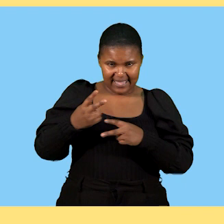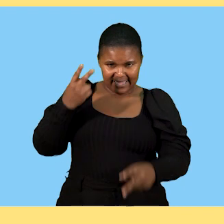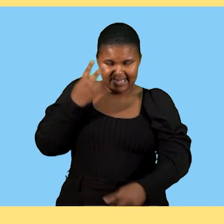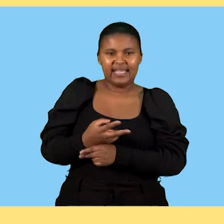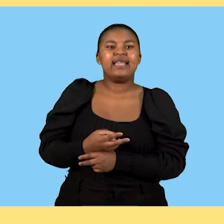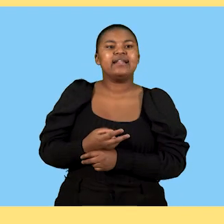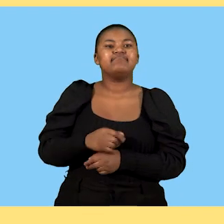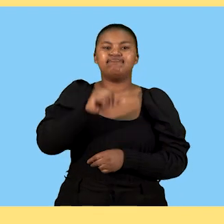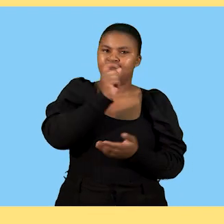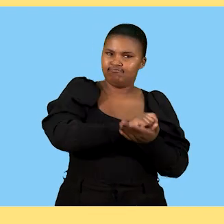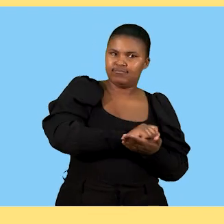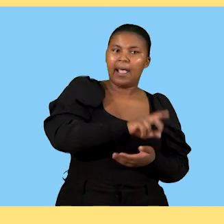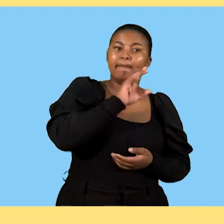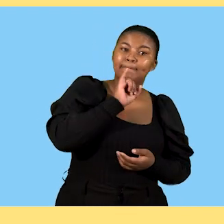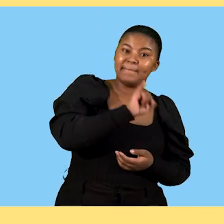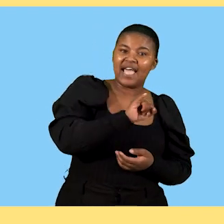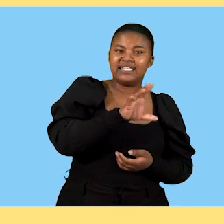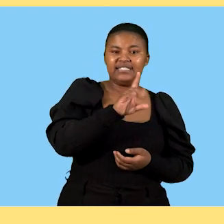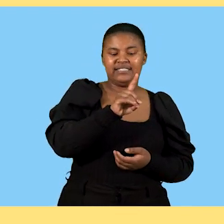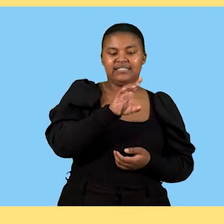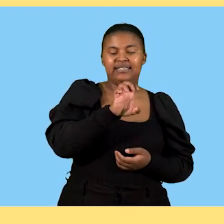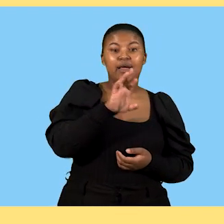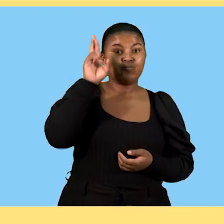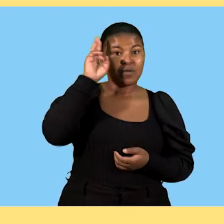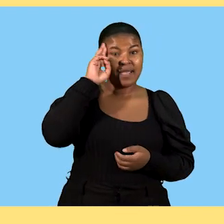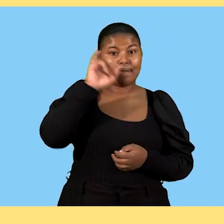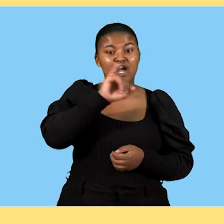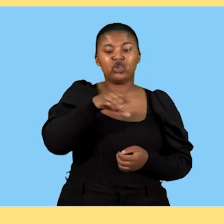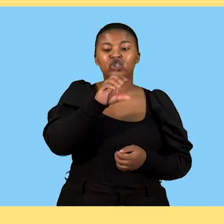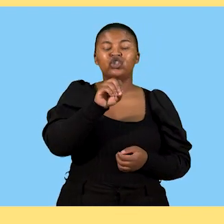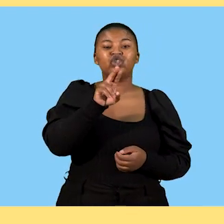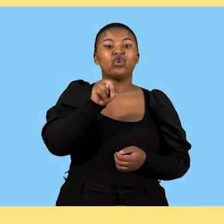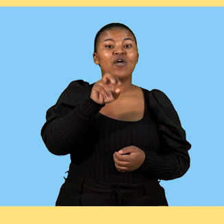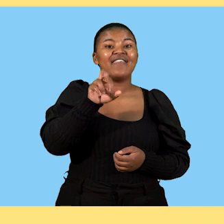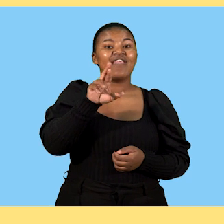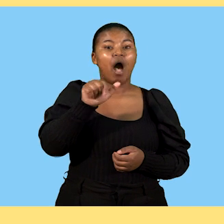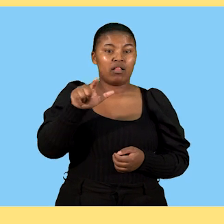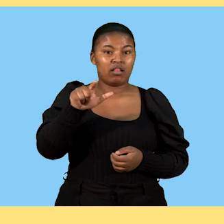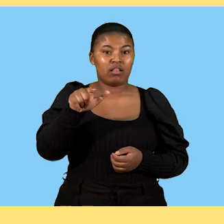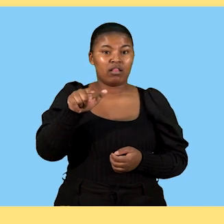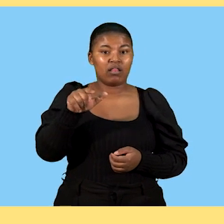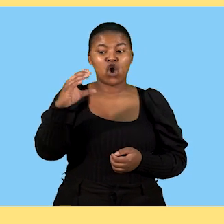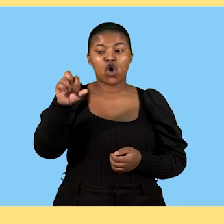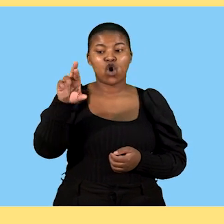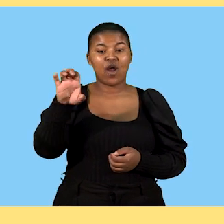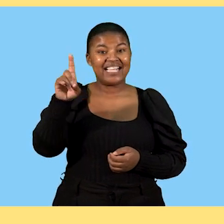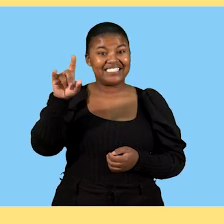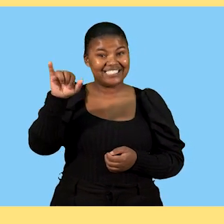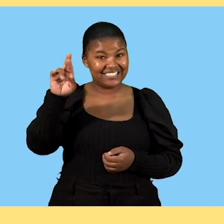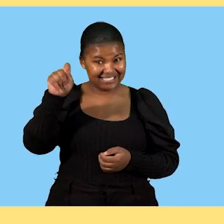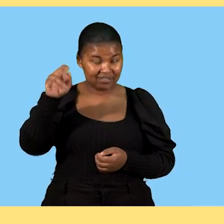then I'll say bad debts. So remember, this is your general credits. This is your